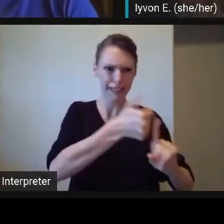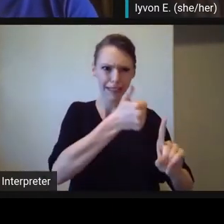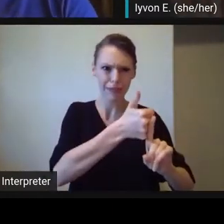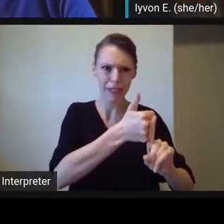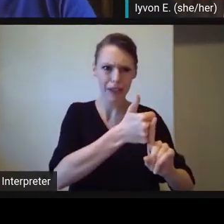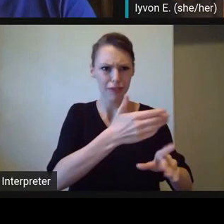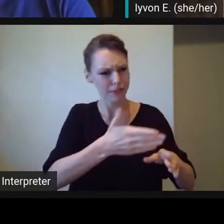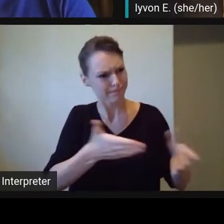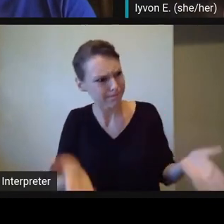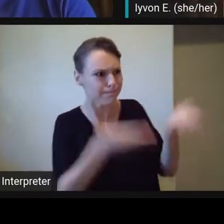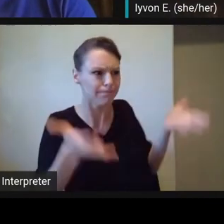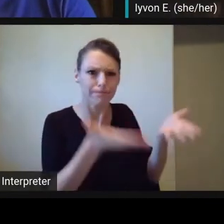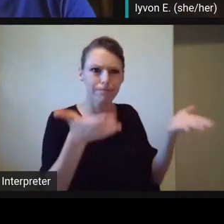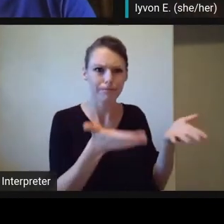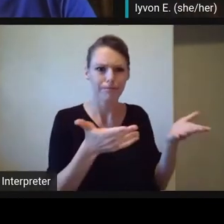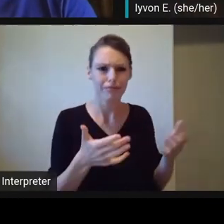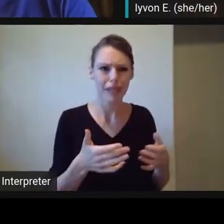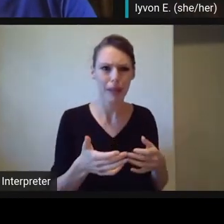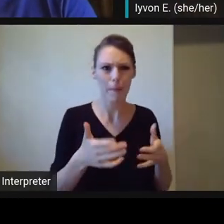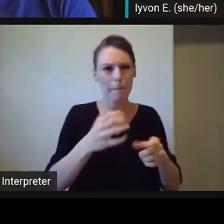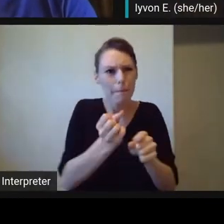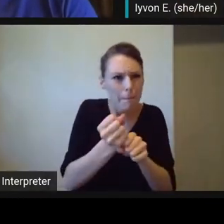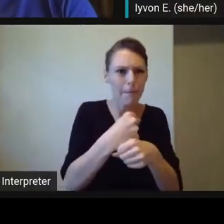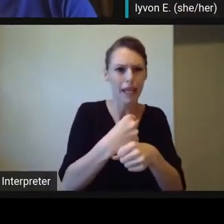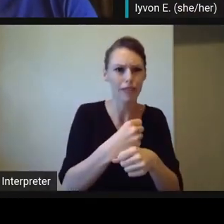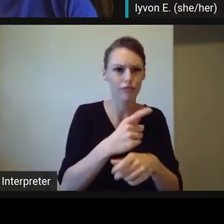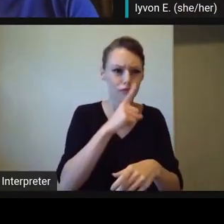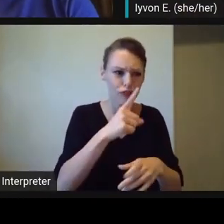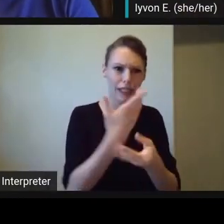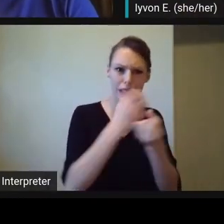and cultivate environments for them.